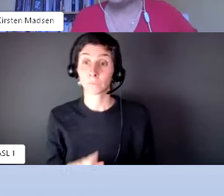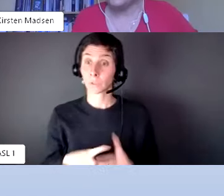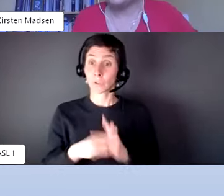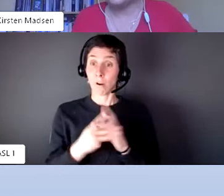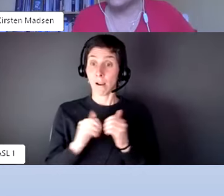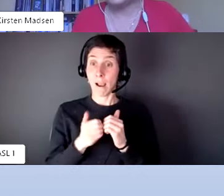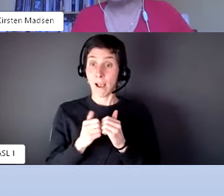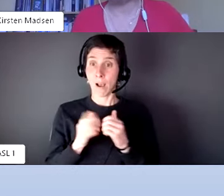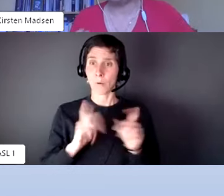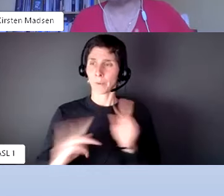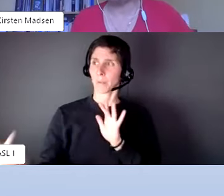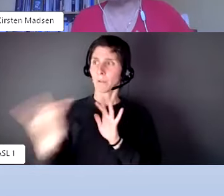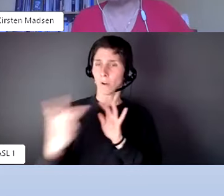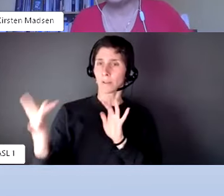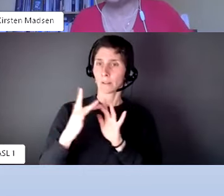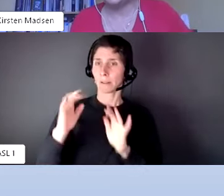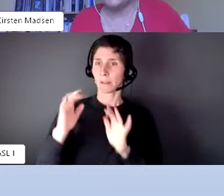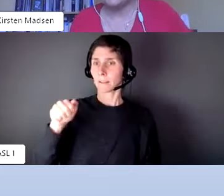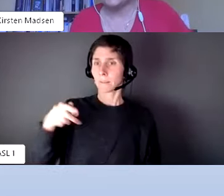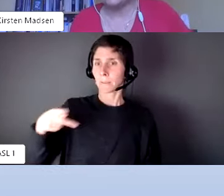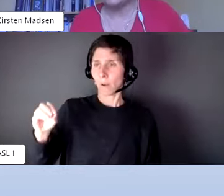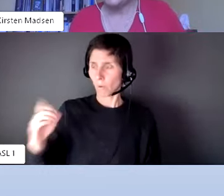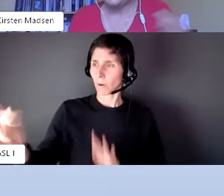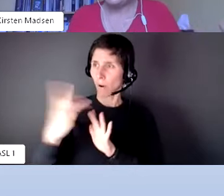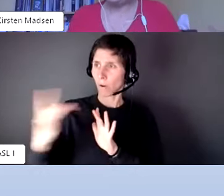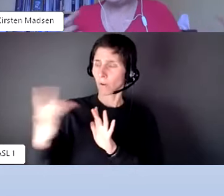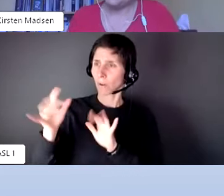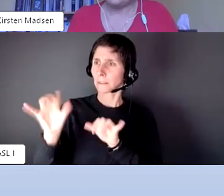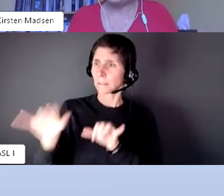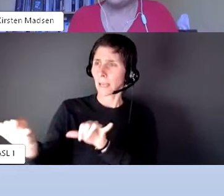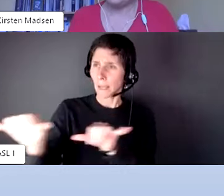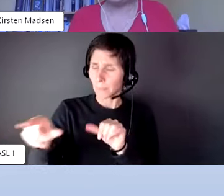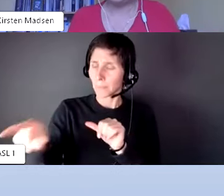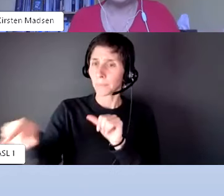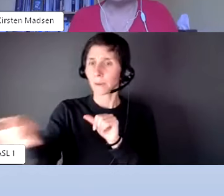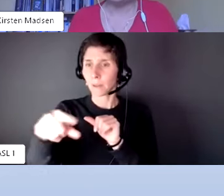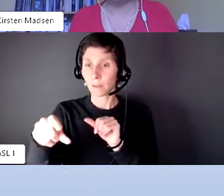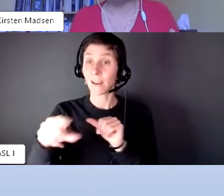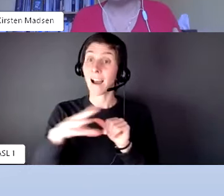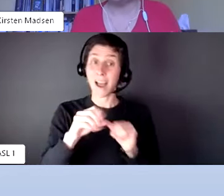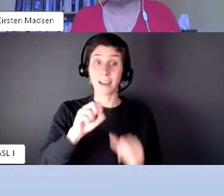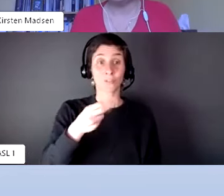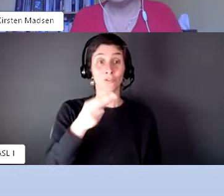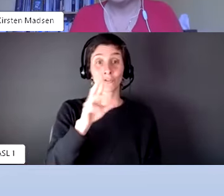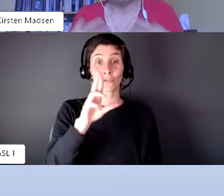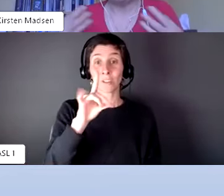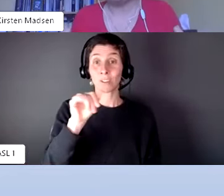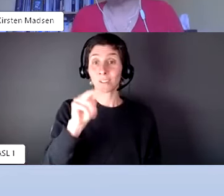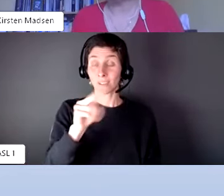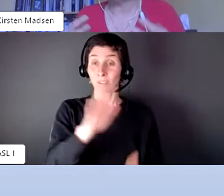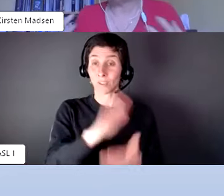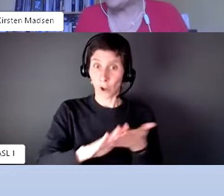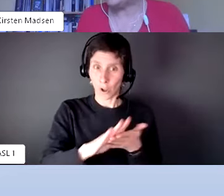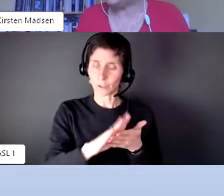were contacting Elder Abuse Prevention Ontario and Sheridan College, the Centre for Elder Research,